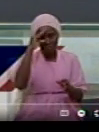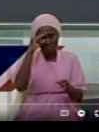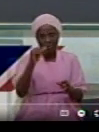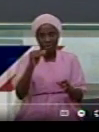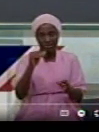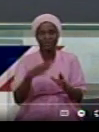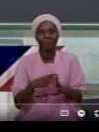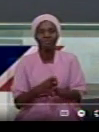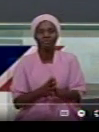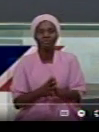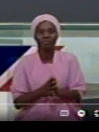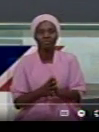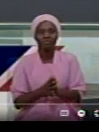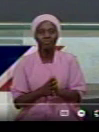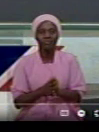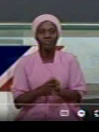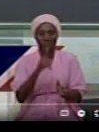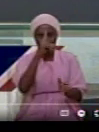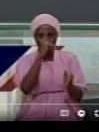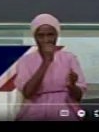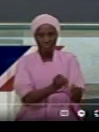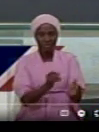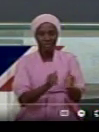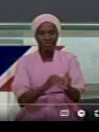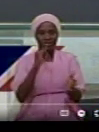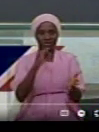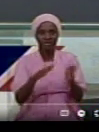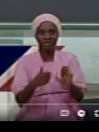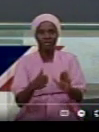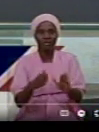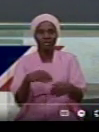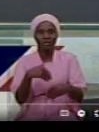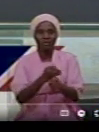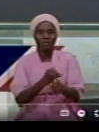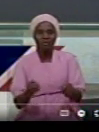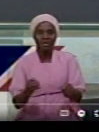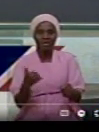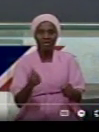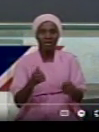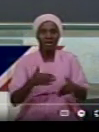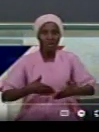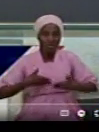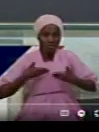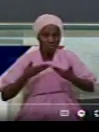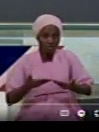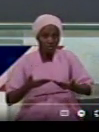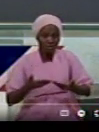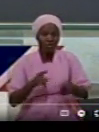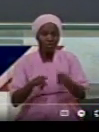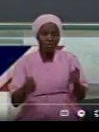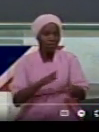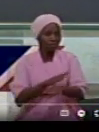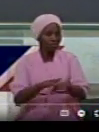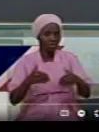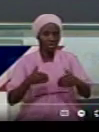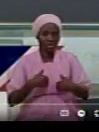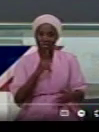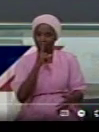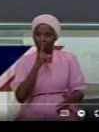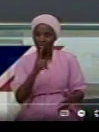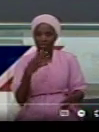is dead, making a profession, but not having the reality of the